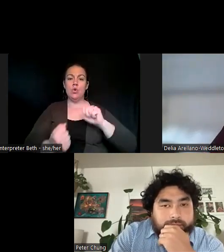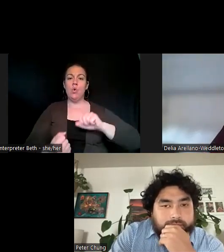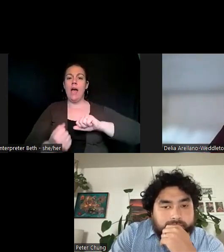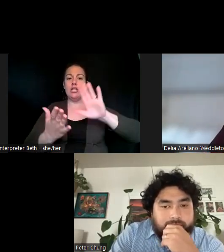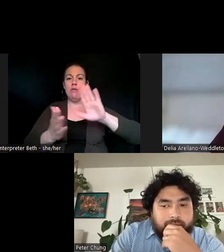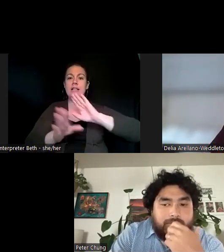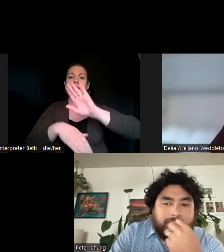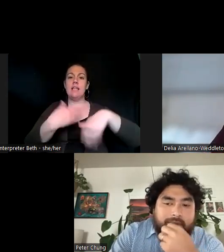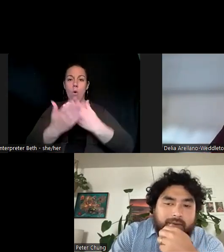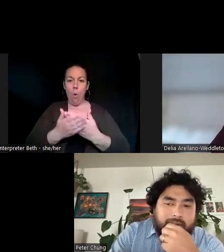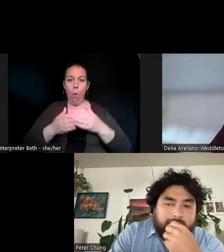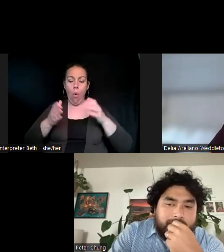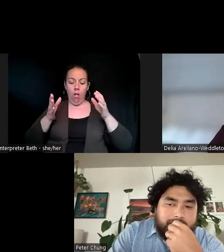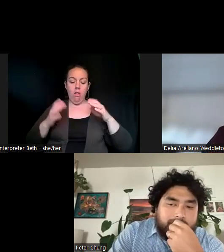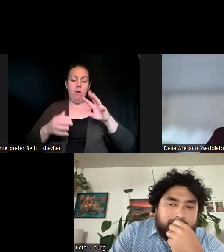this.